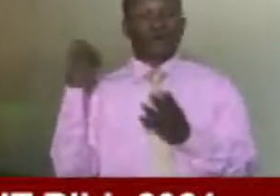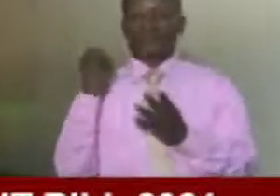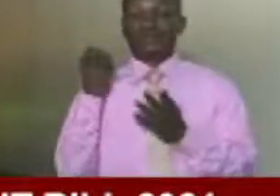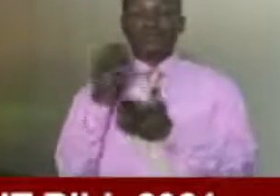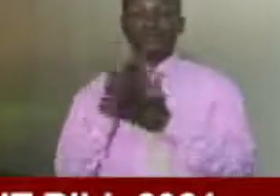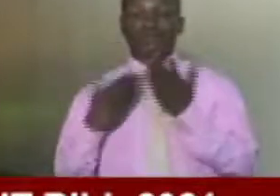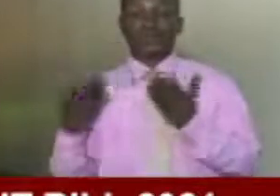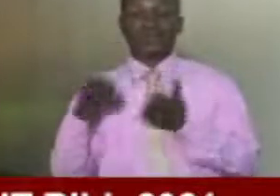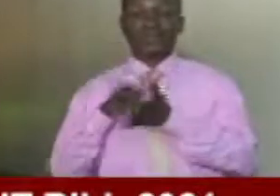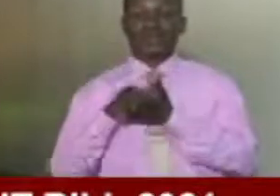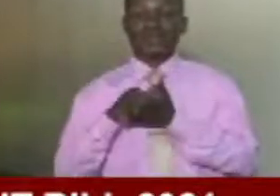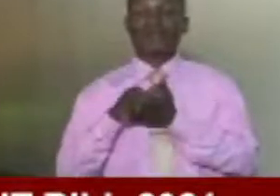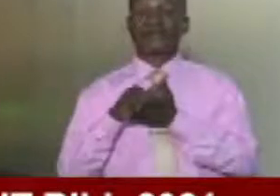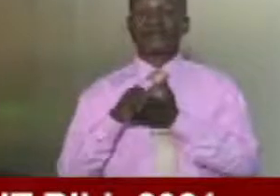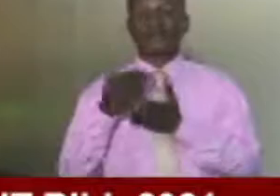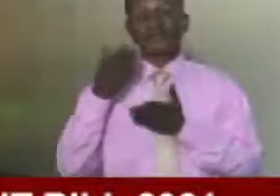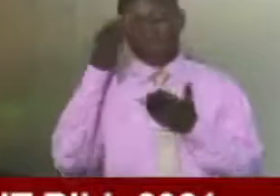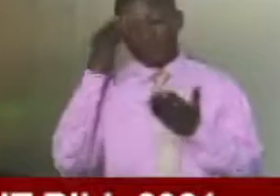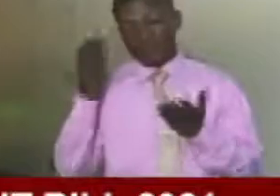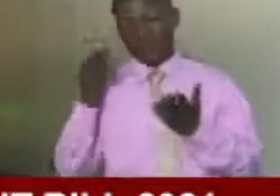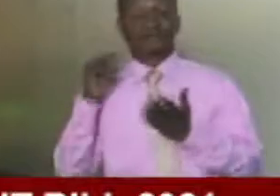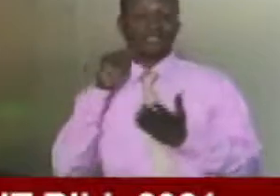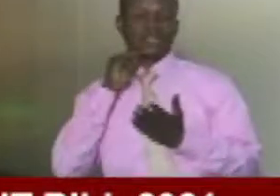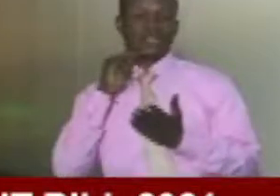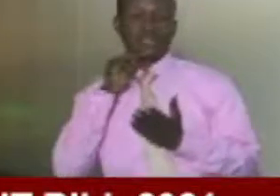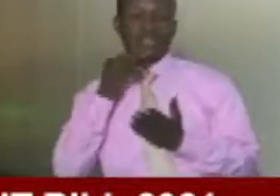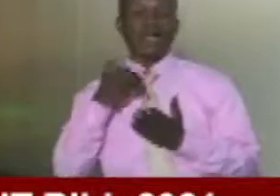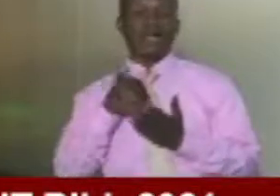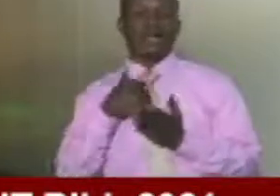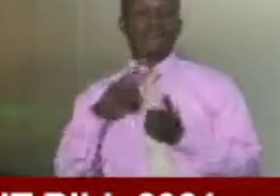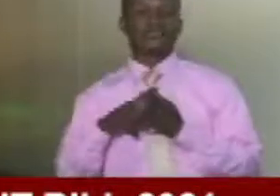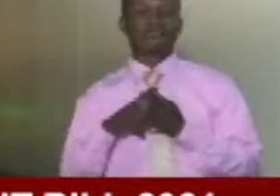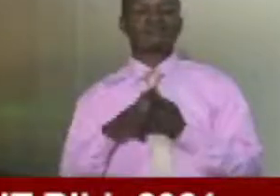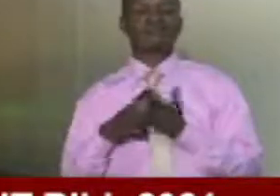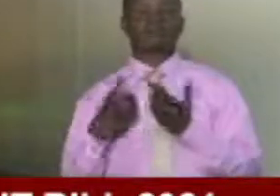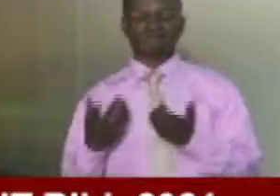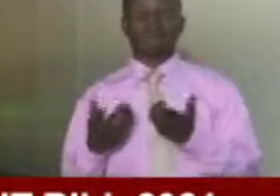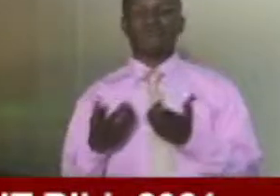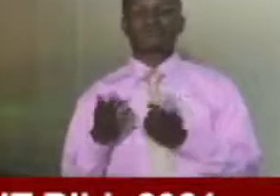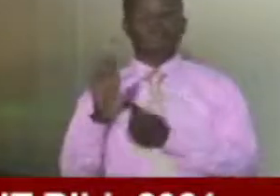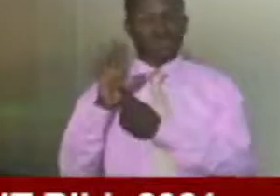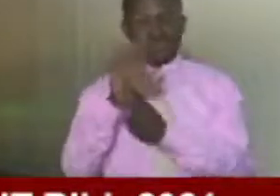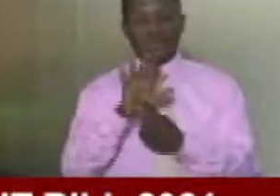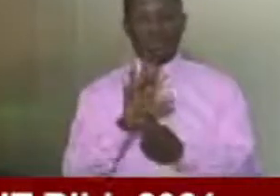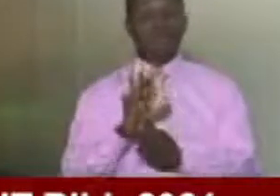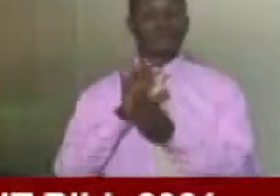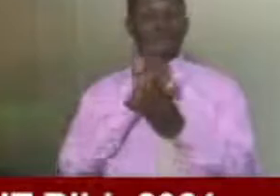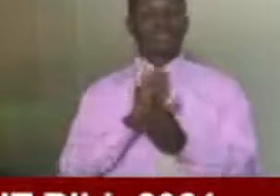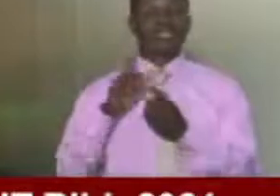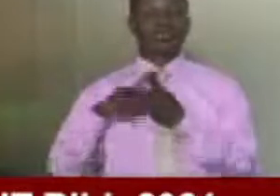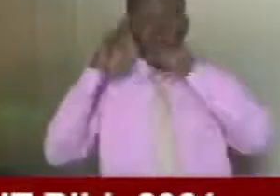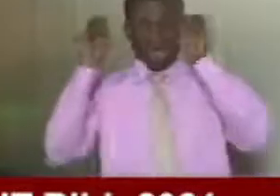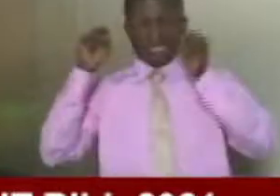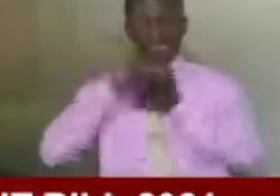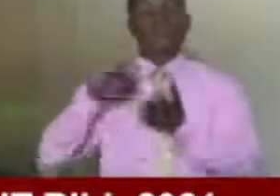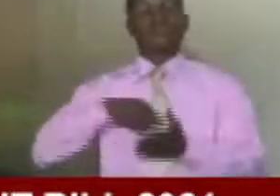was like something that, you know, Nigerians had to beg and then demonstrate in some cases that we need this